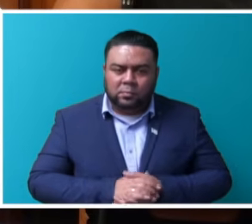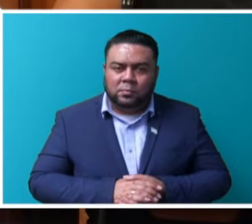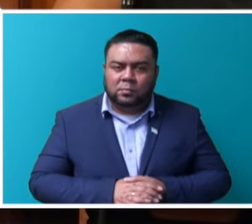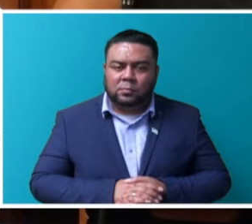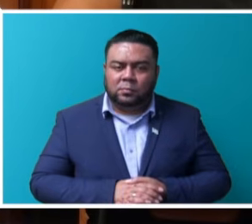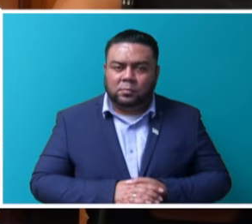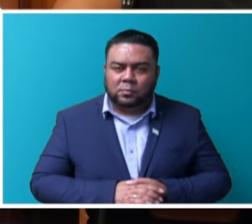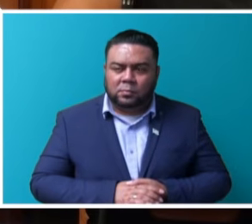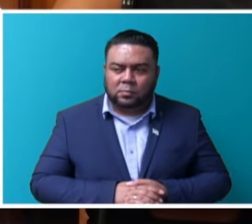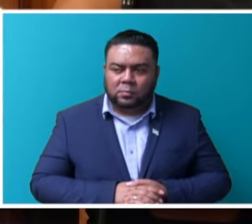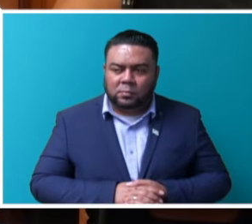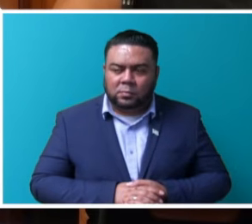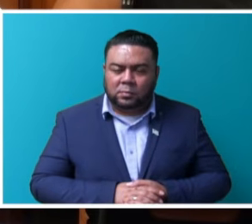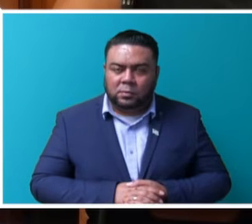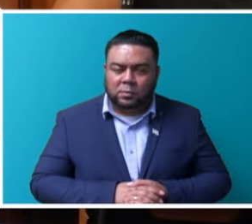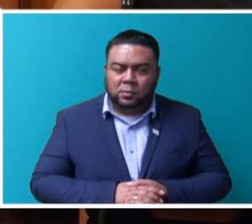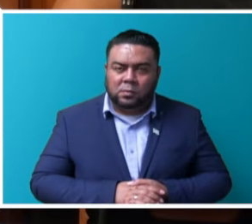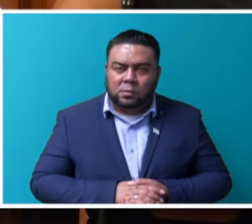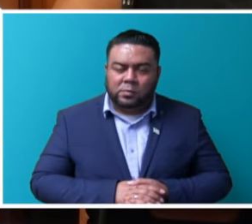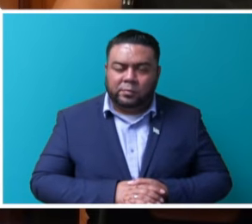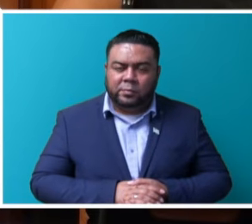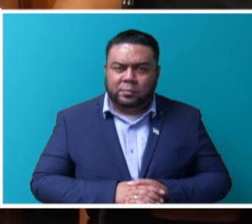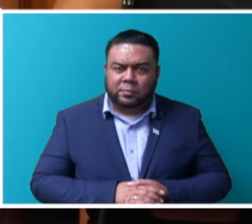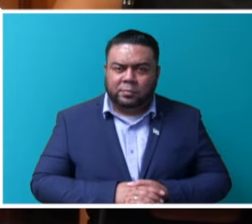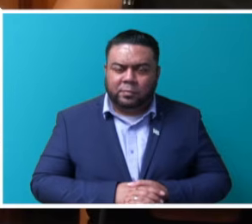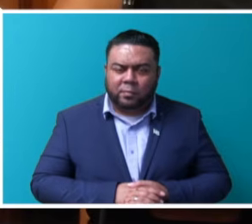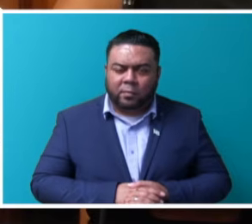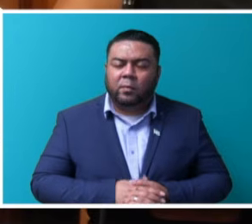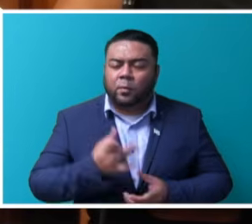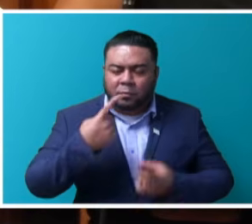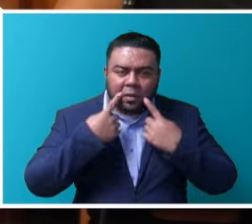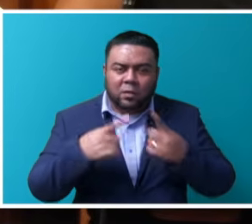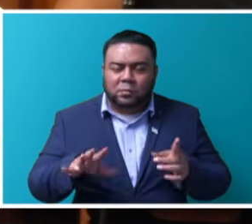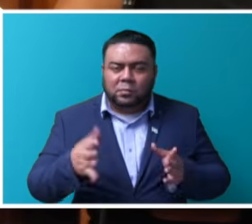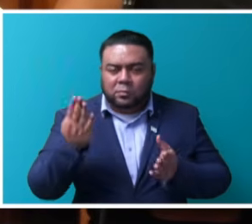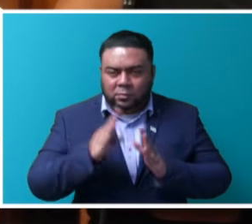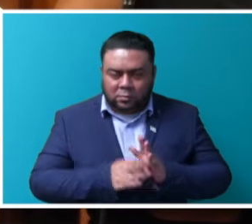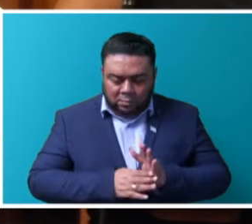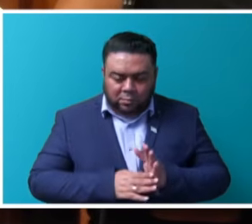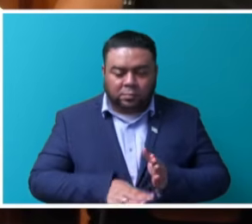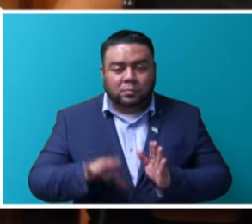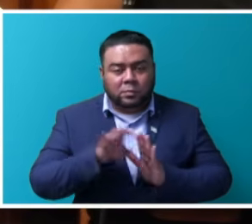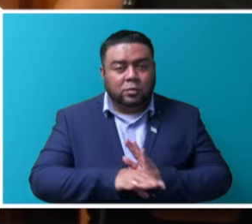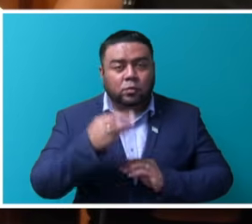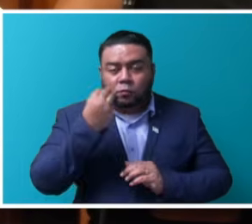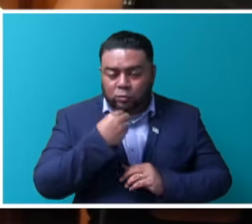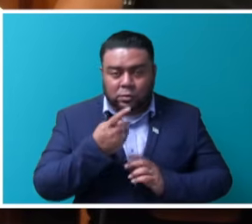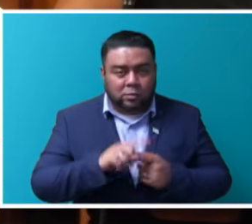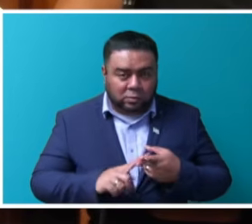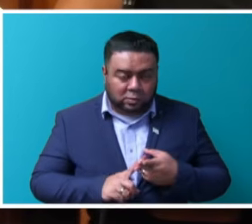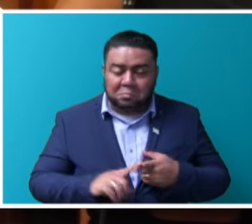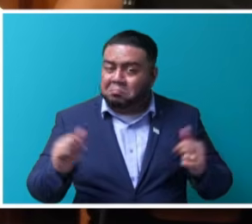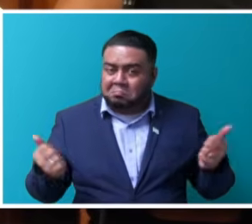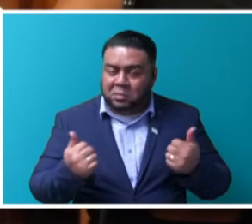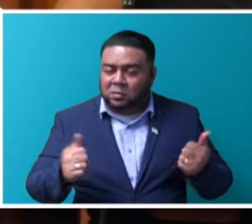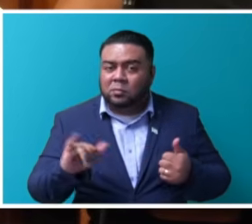pressures. To further support affordability, we have also announced reduction in customs duties on several food items, many